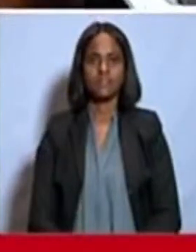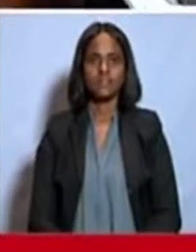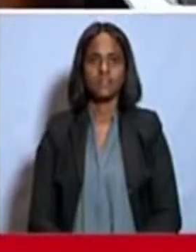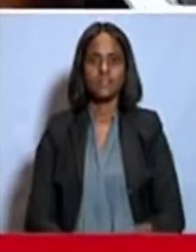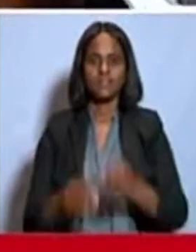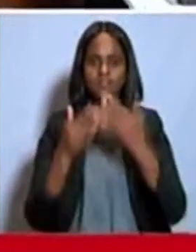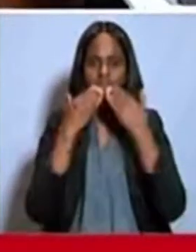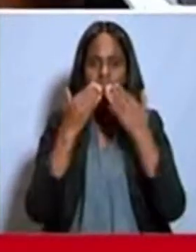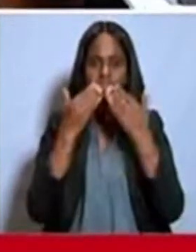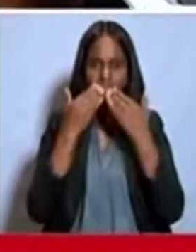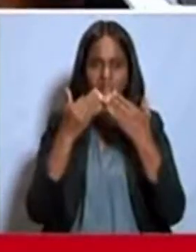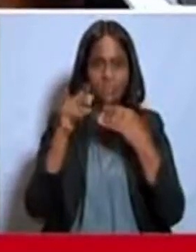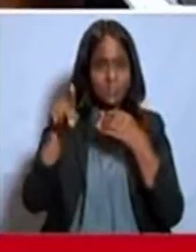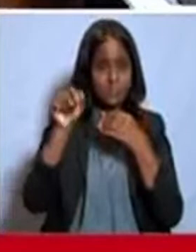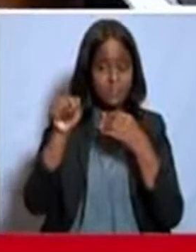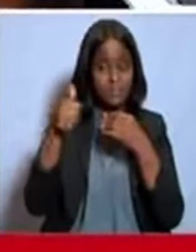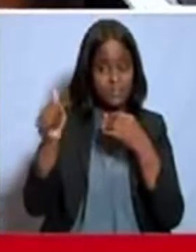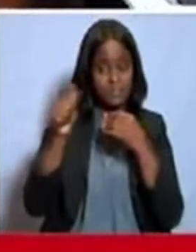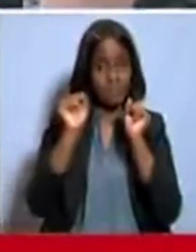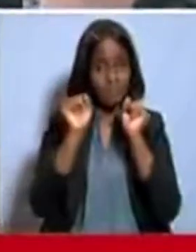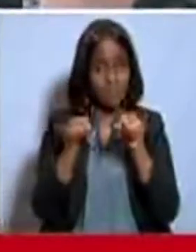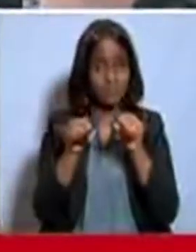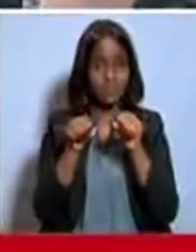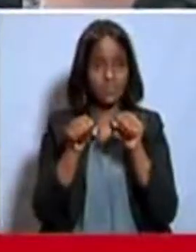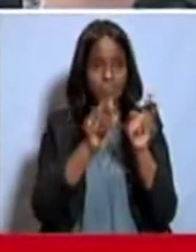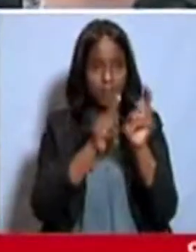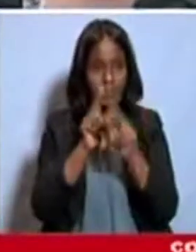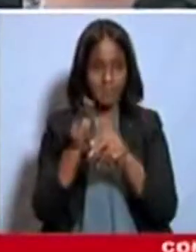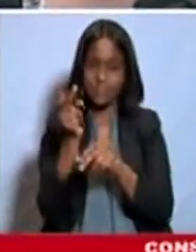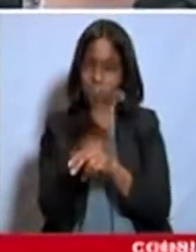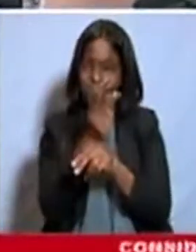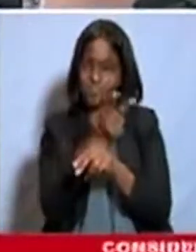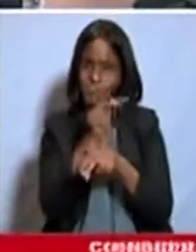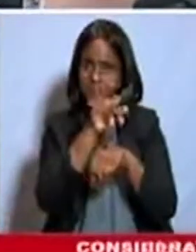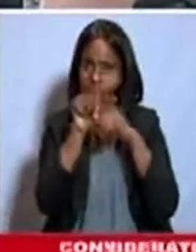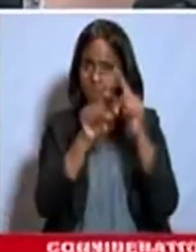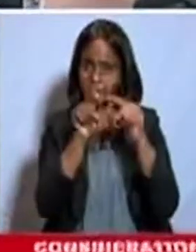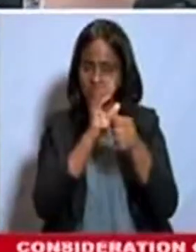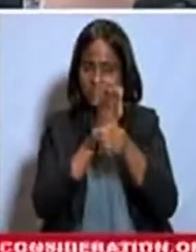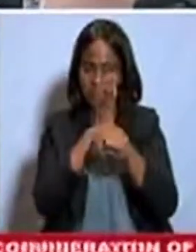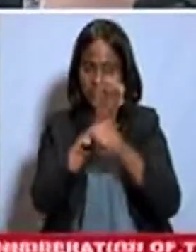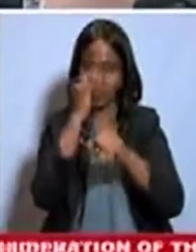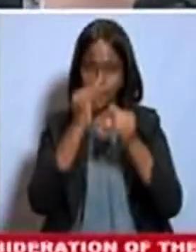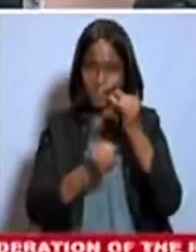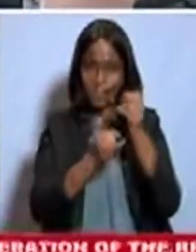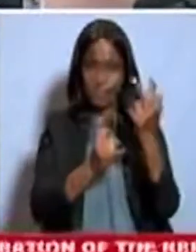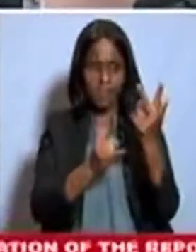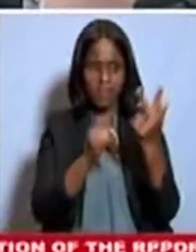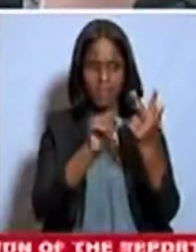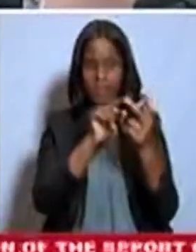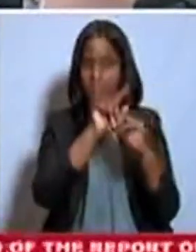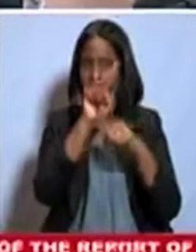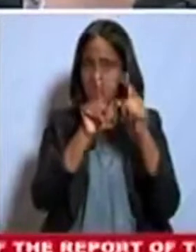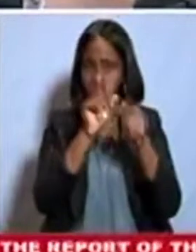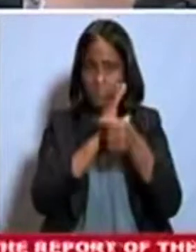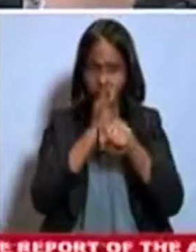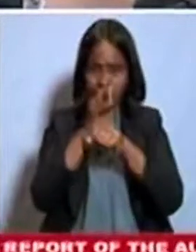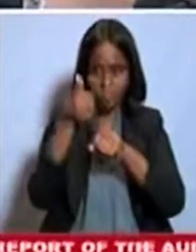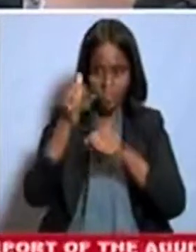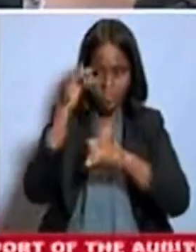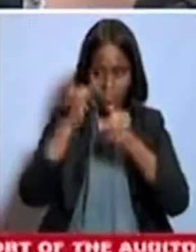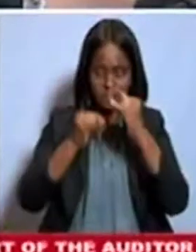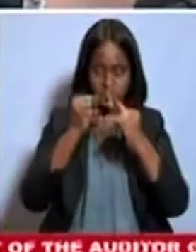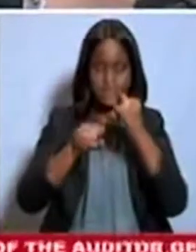Thank you. PS, you can answer the two questions, and the three questions, then when you finish, Auditor General will